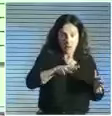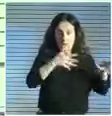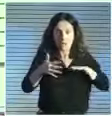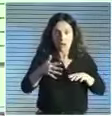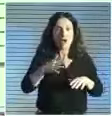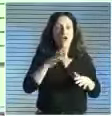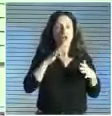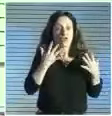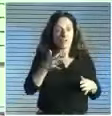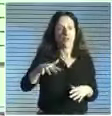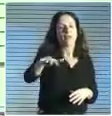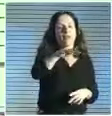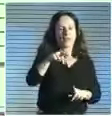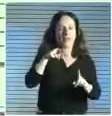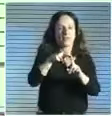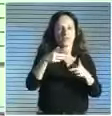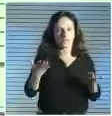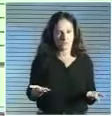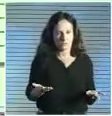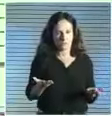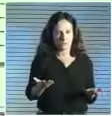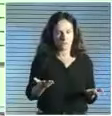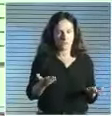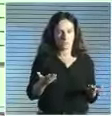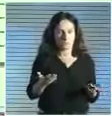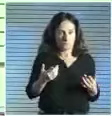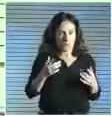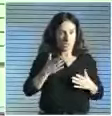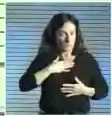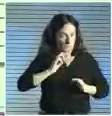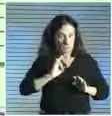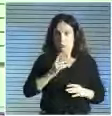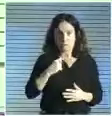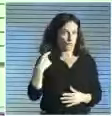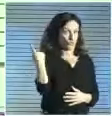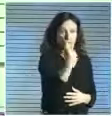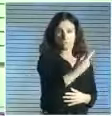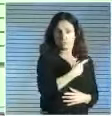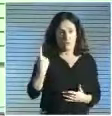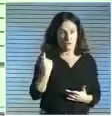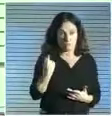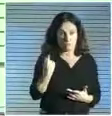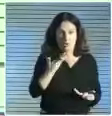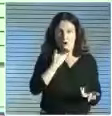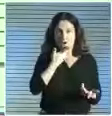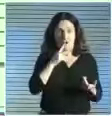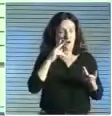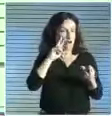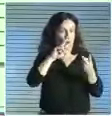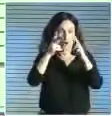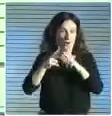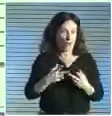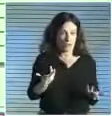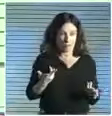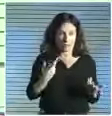for all our competitors who we know, and we are trusted partners in associations like the SHA. So